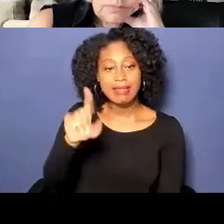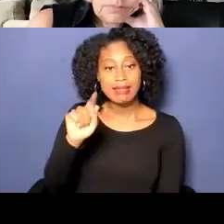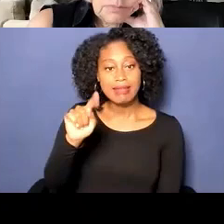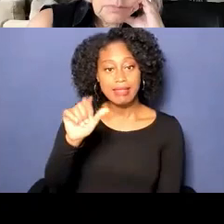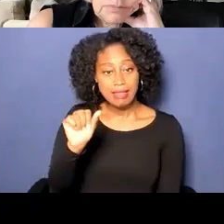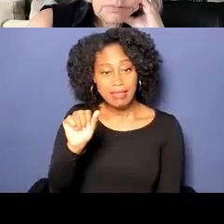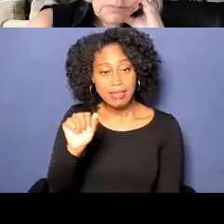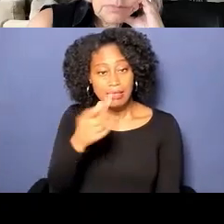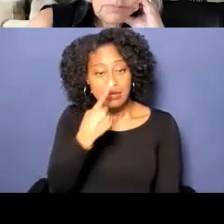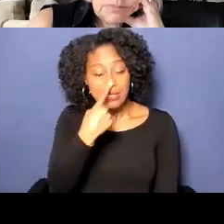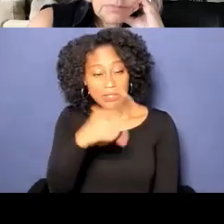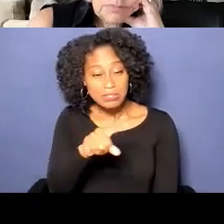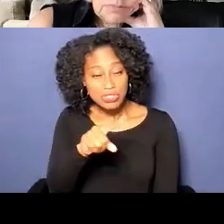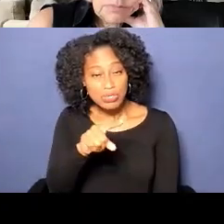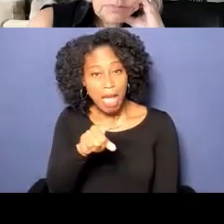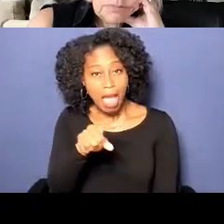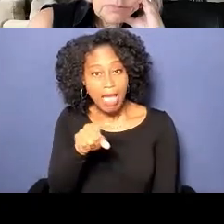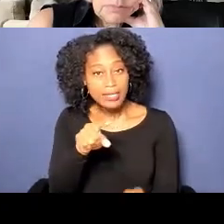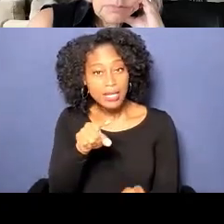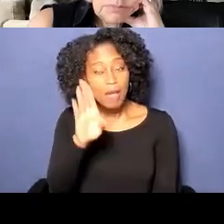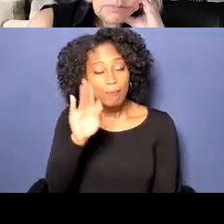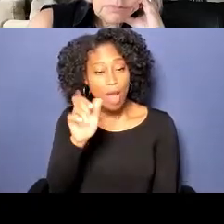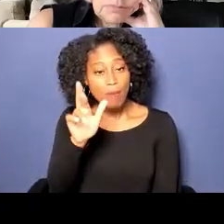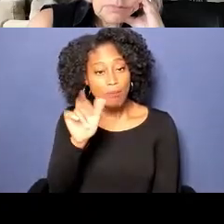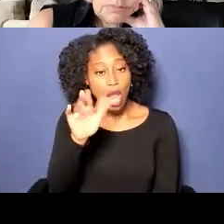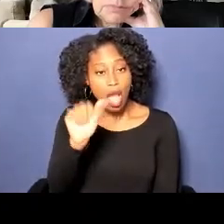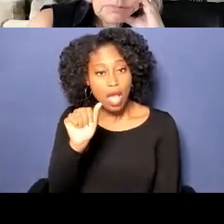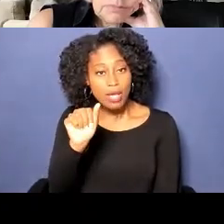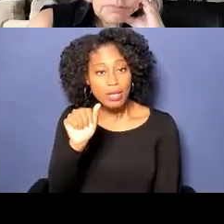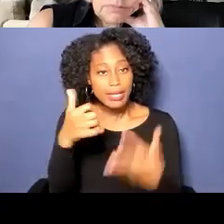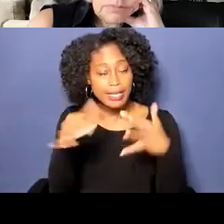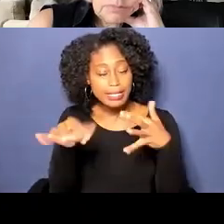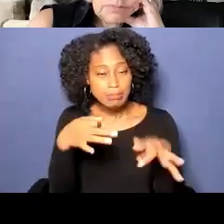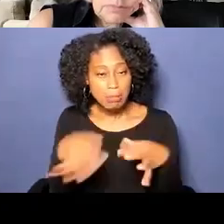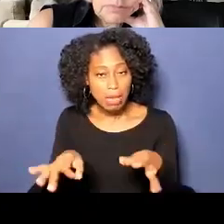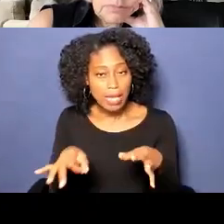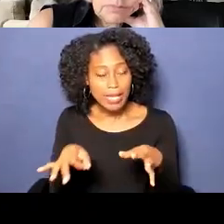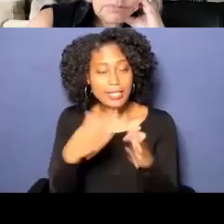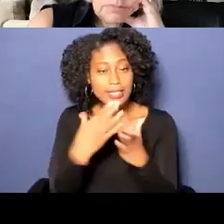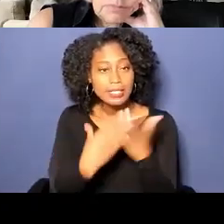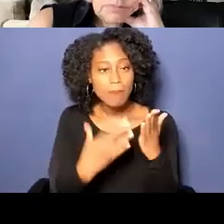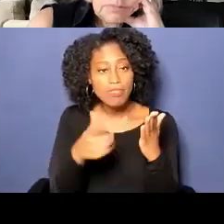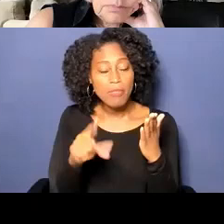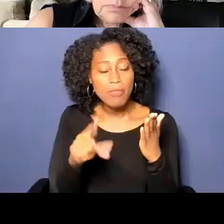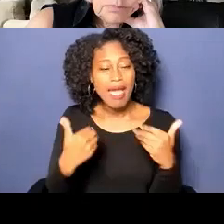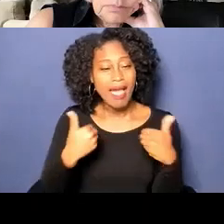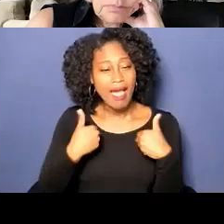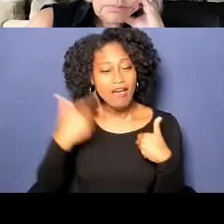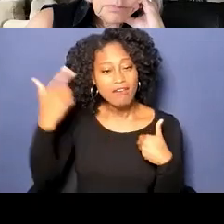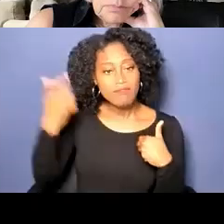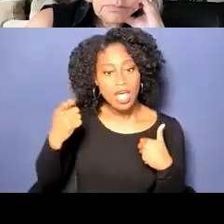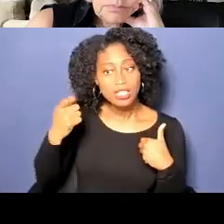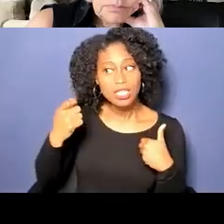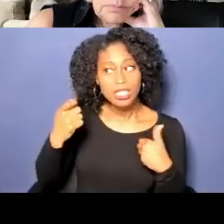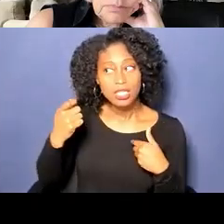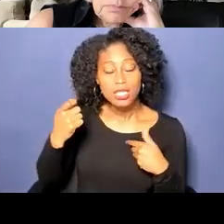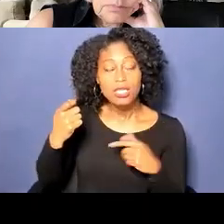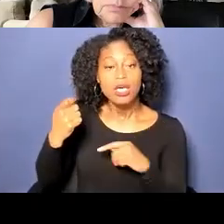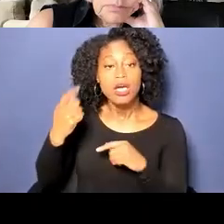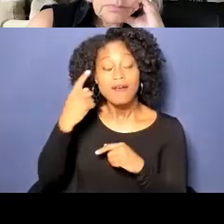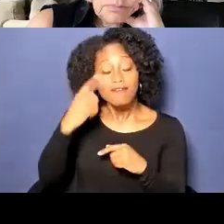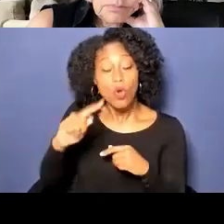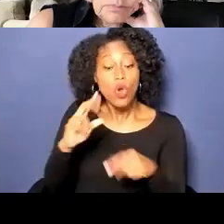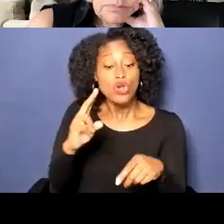And can you speak to some of the studies that we have funded and things around using the state data and how one